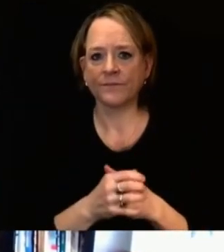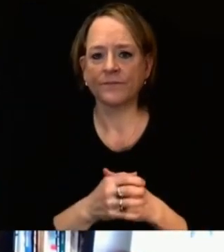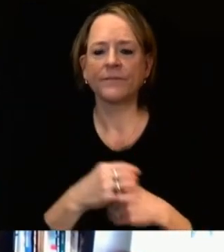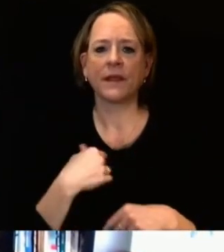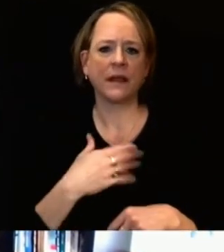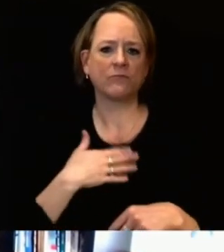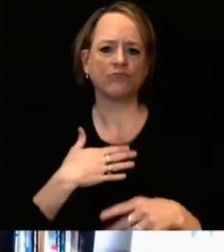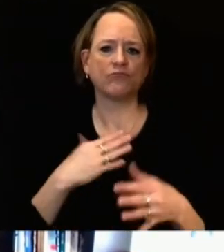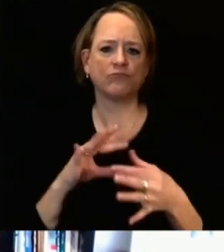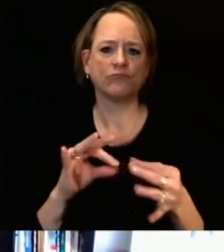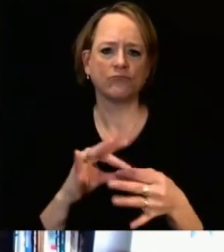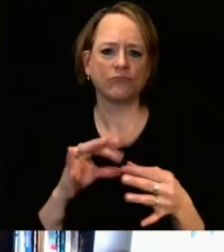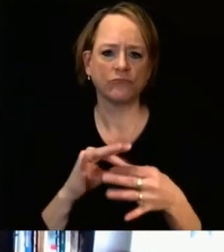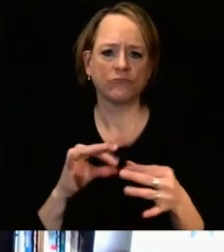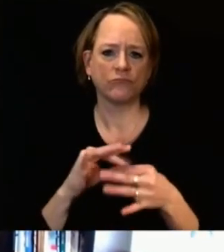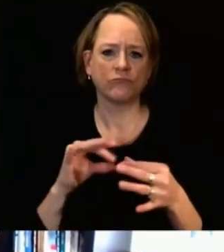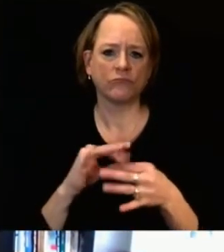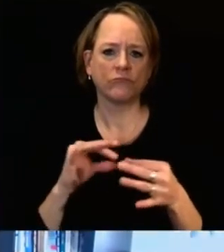that.